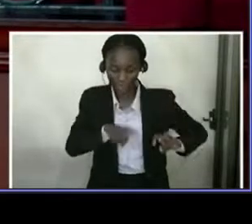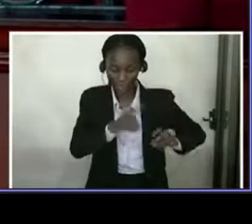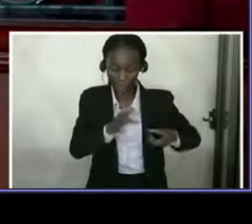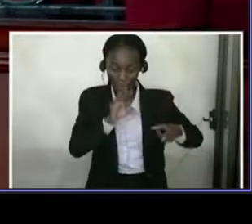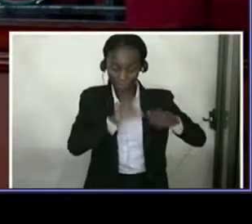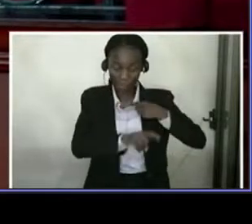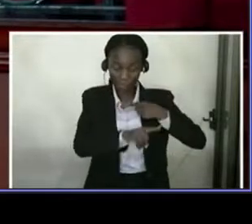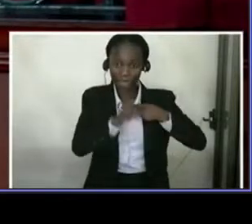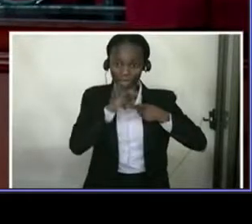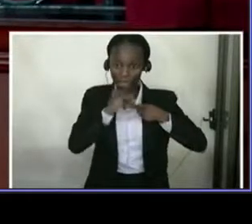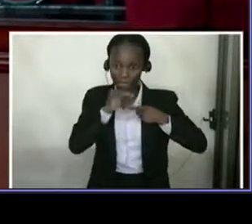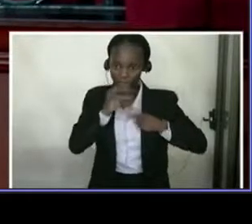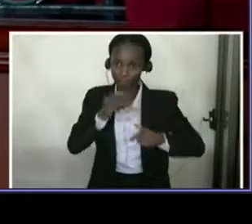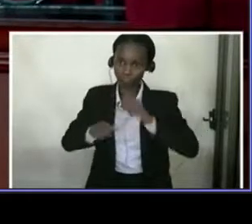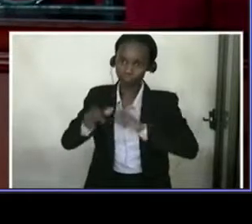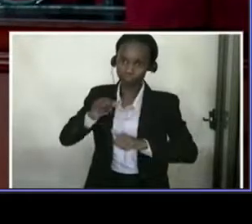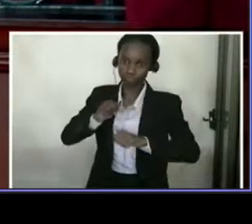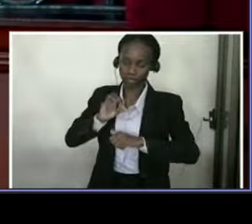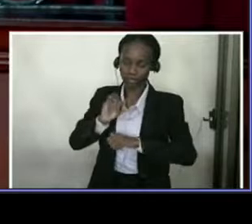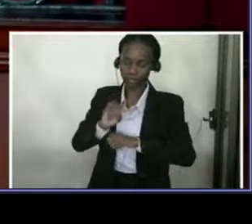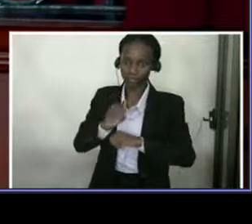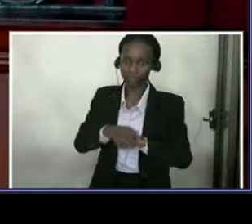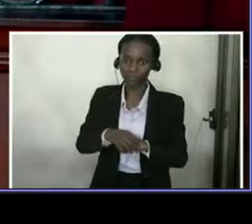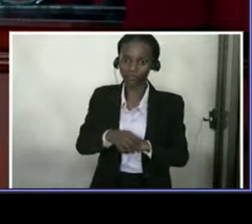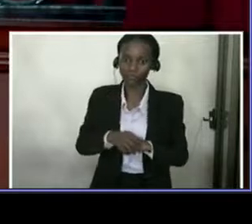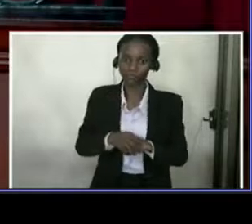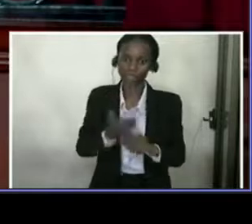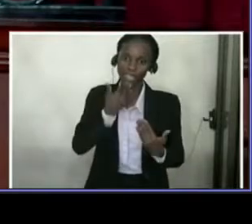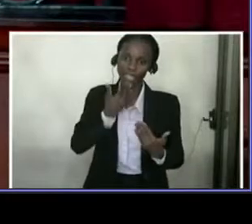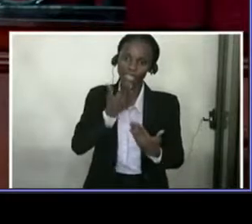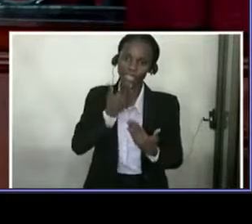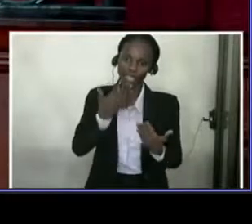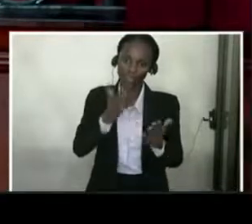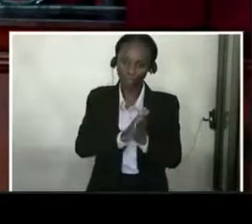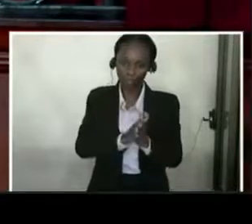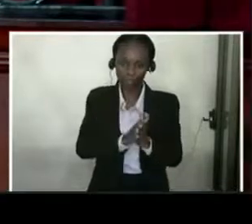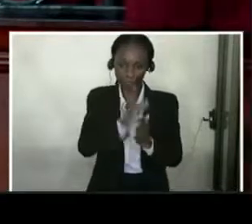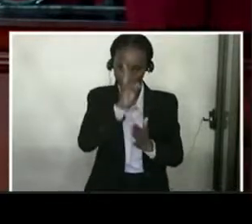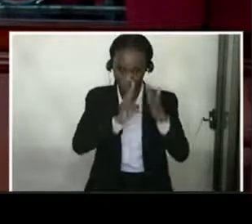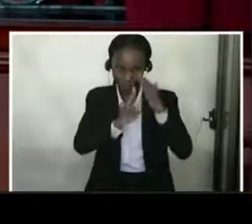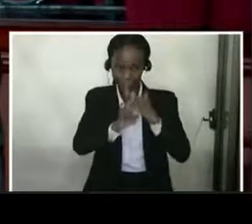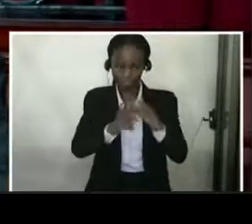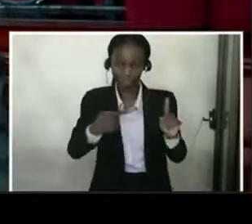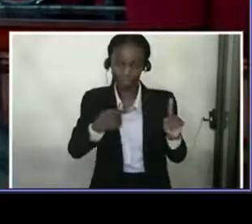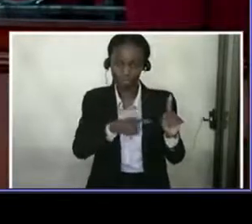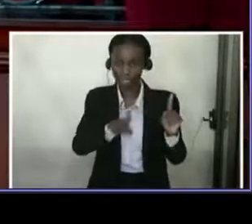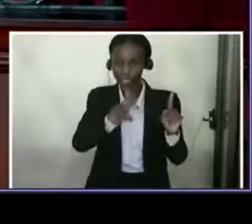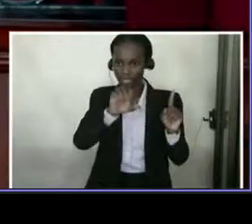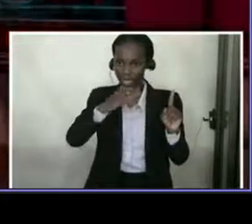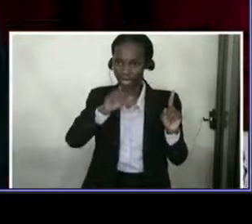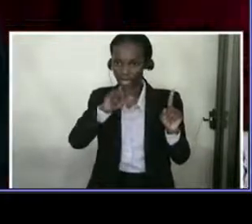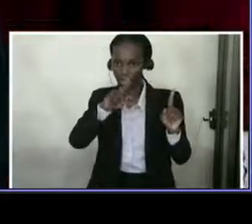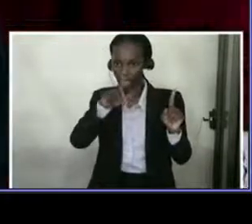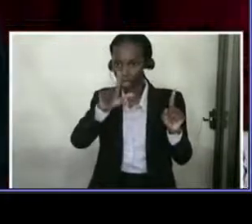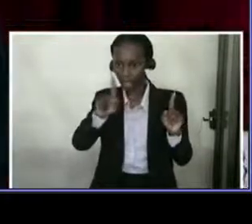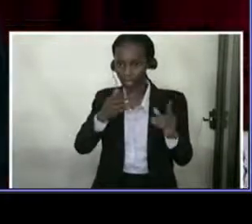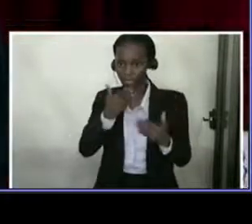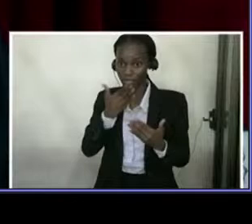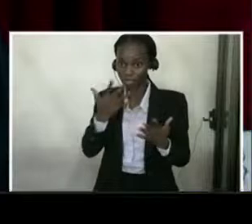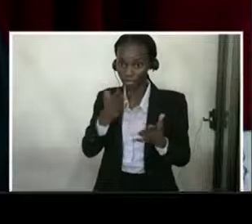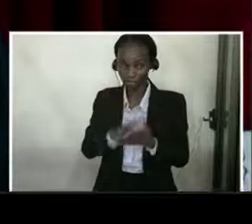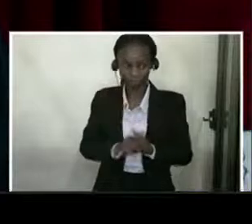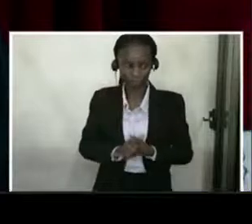inactions. To be honest with you, Honourable. Thank you, Honourable de Klerk. Can we now move